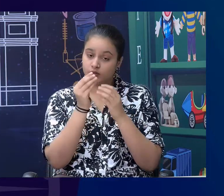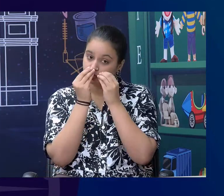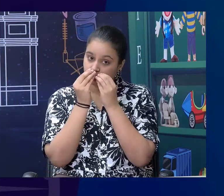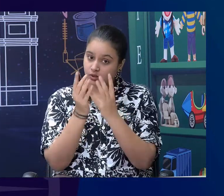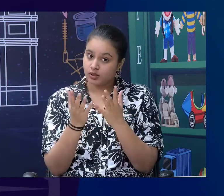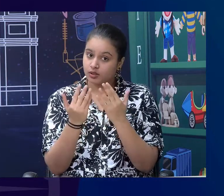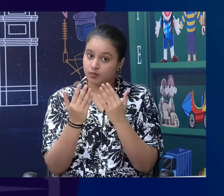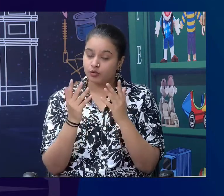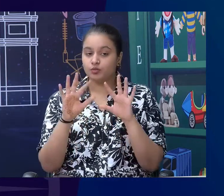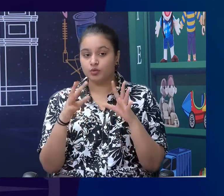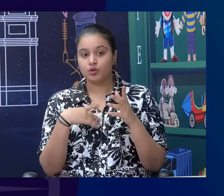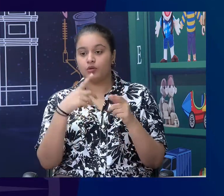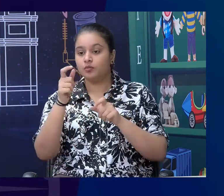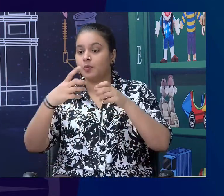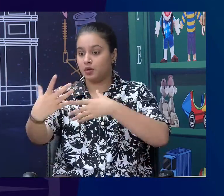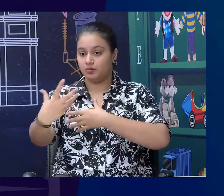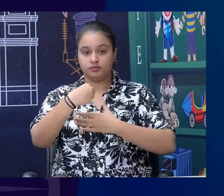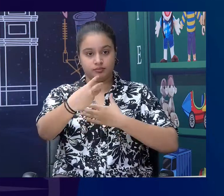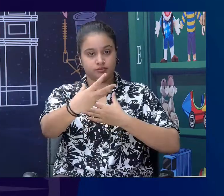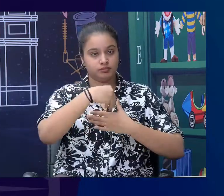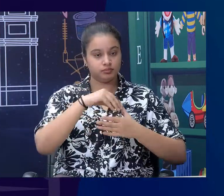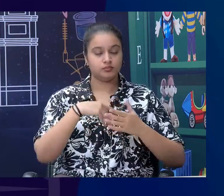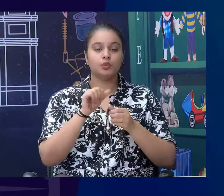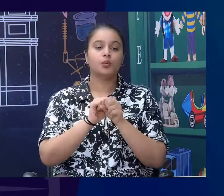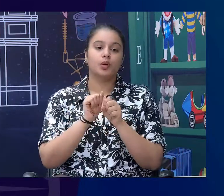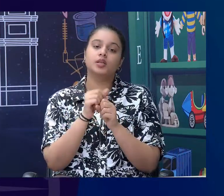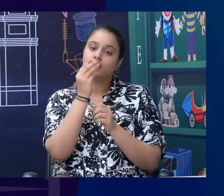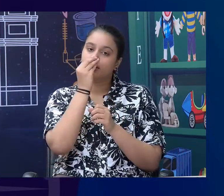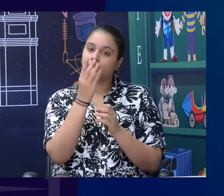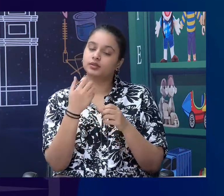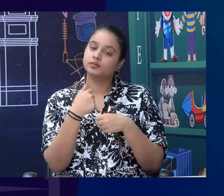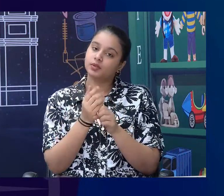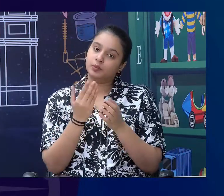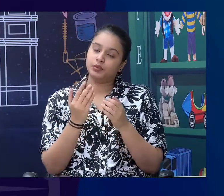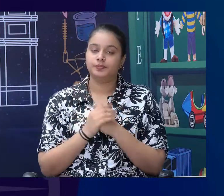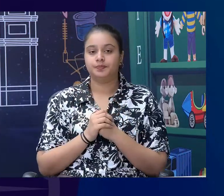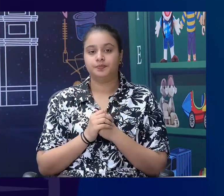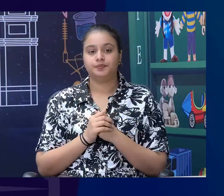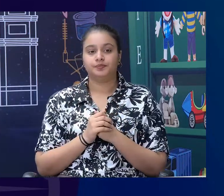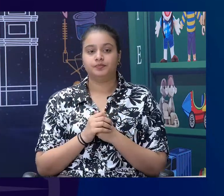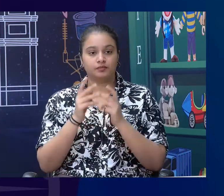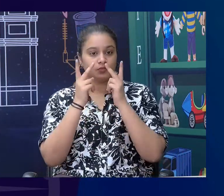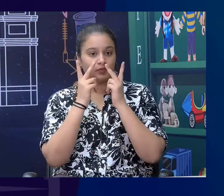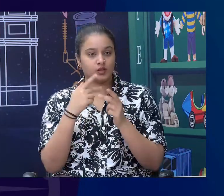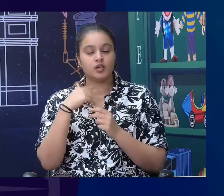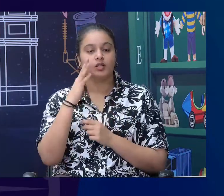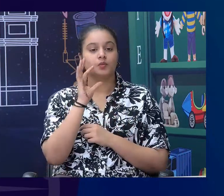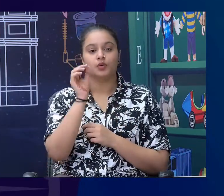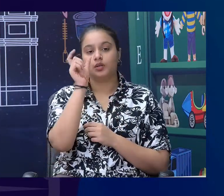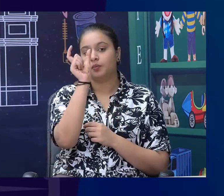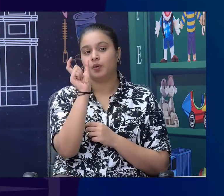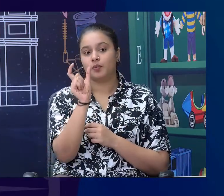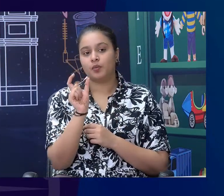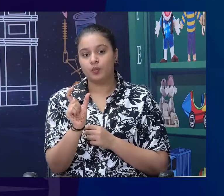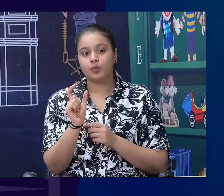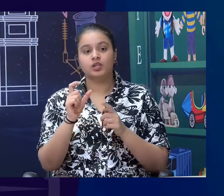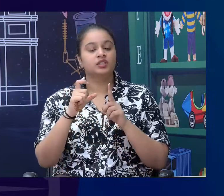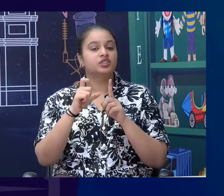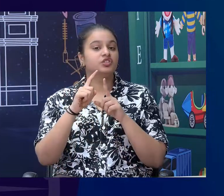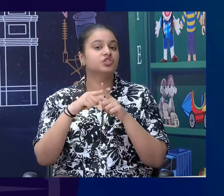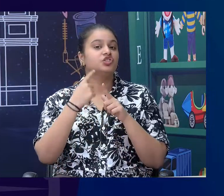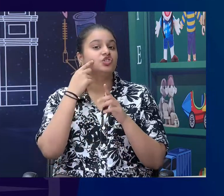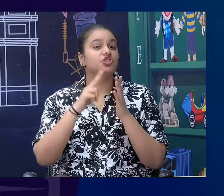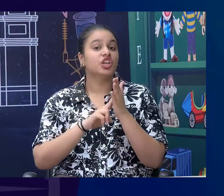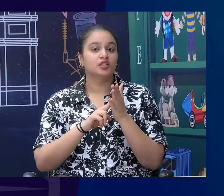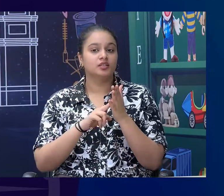gets a chance to contribute, so the task becomes easy. Right. Now, let's quickly take a look at new words. Jinn, many